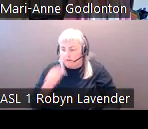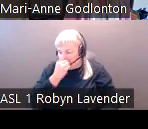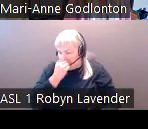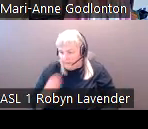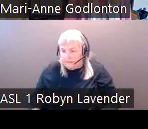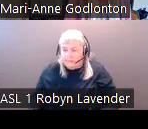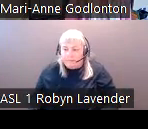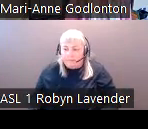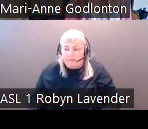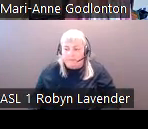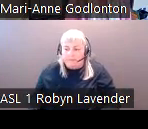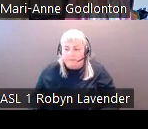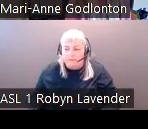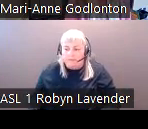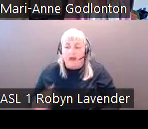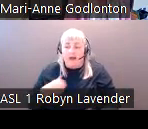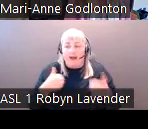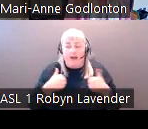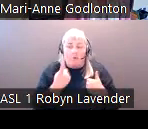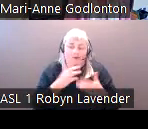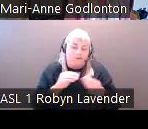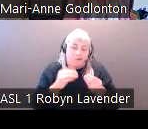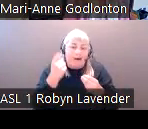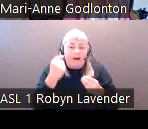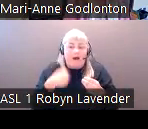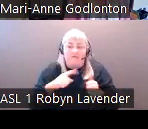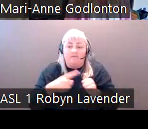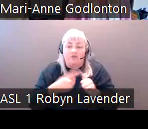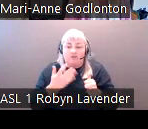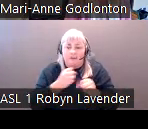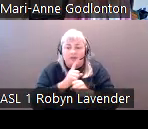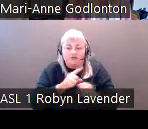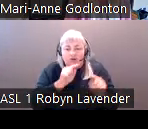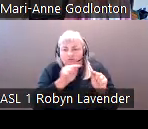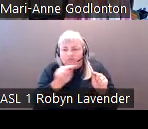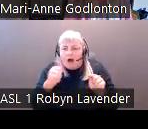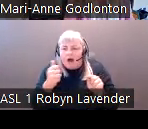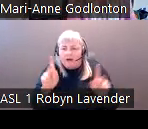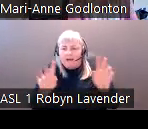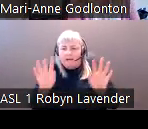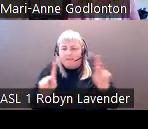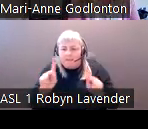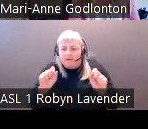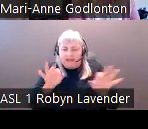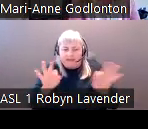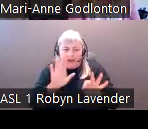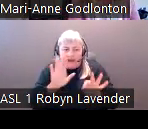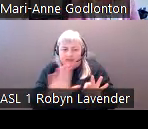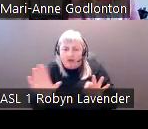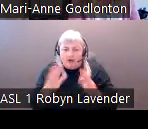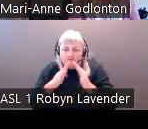to explain their shelter, and then maybe we can go in some of those other stories afterwards if we have time.